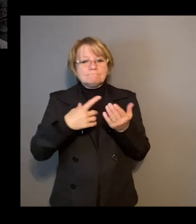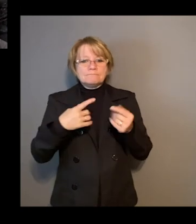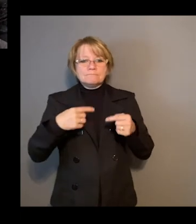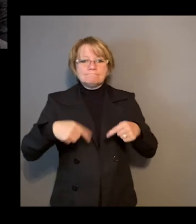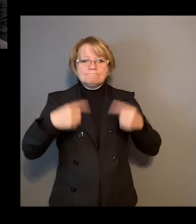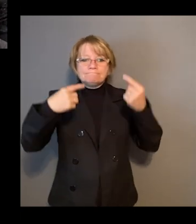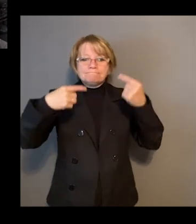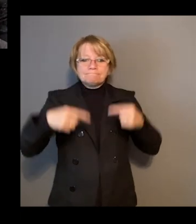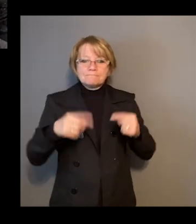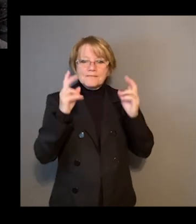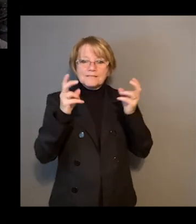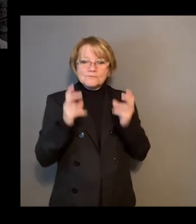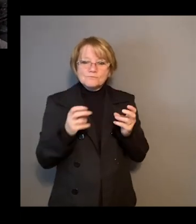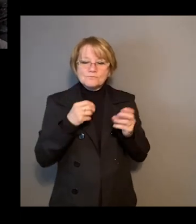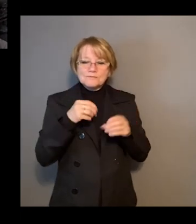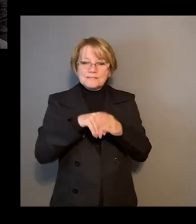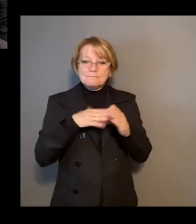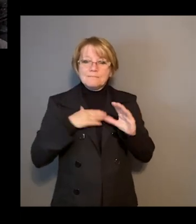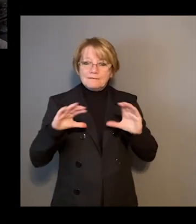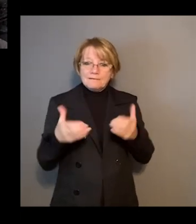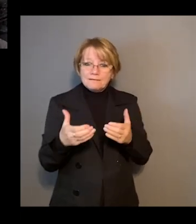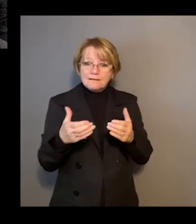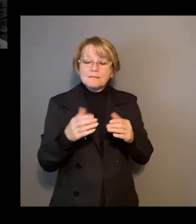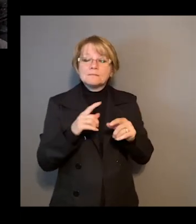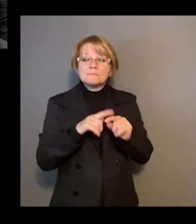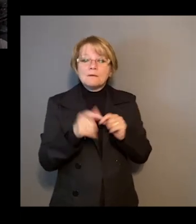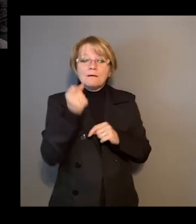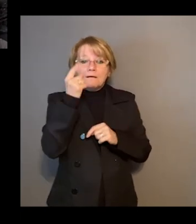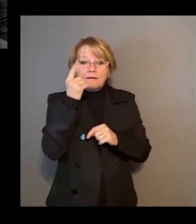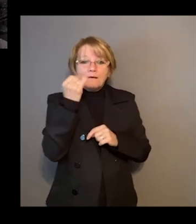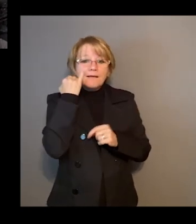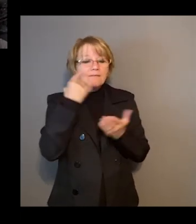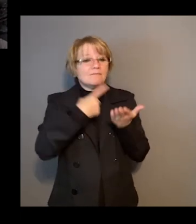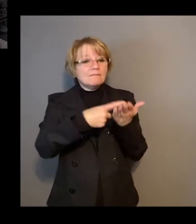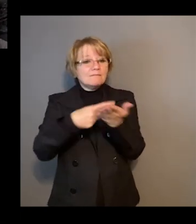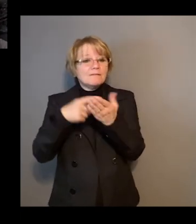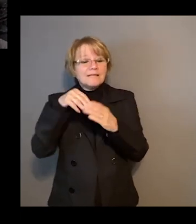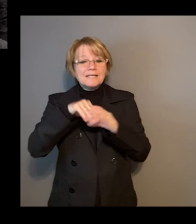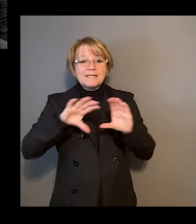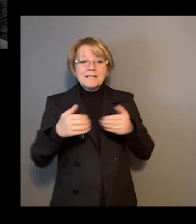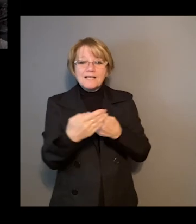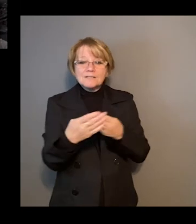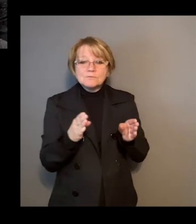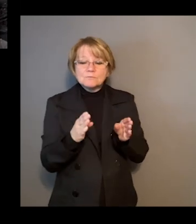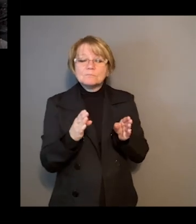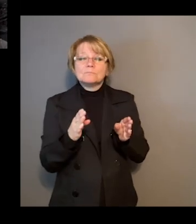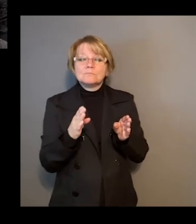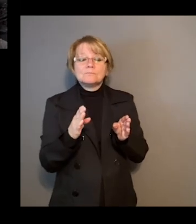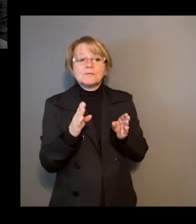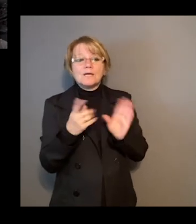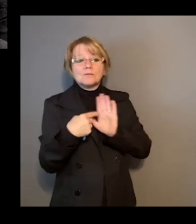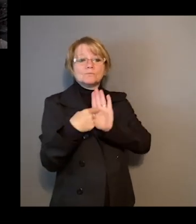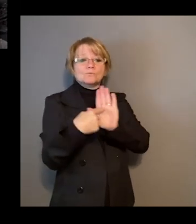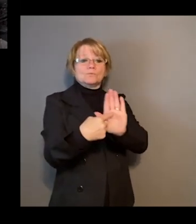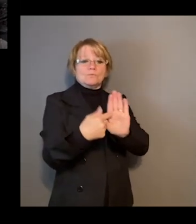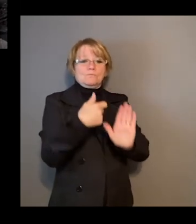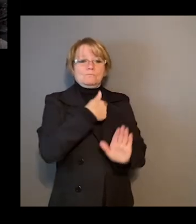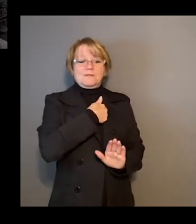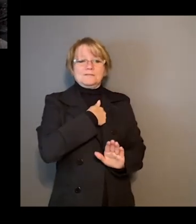do talk about these issues, I usually present myself as not the expert, or I don't